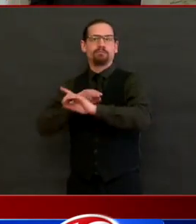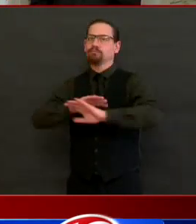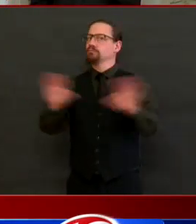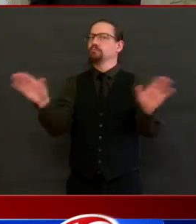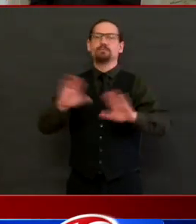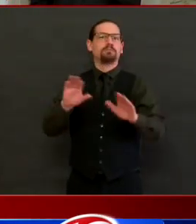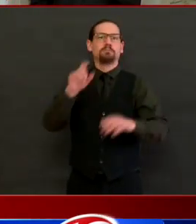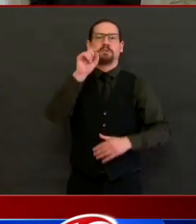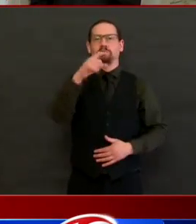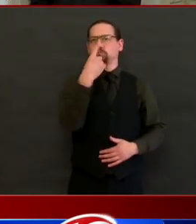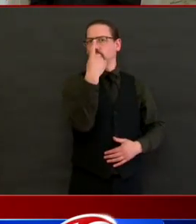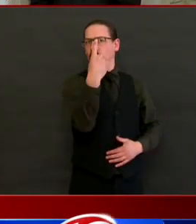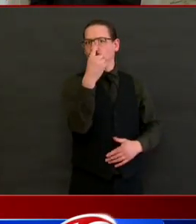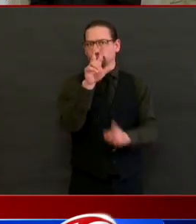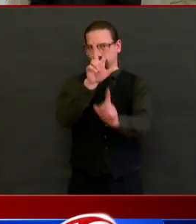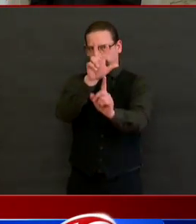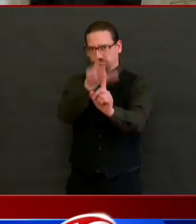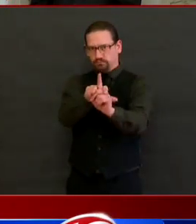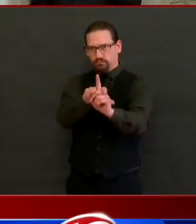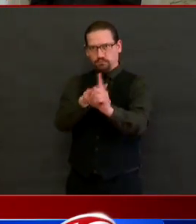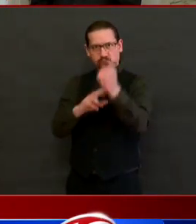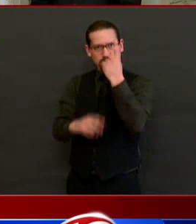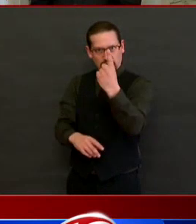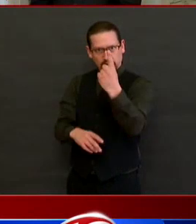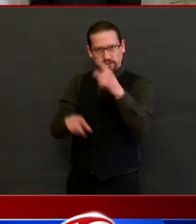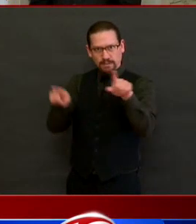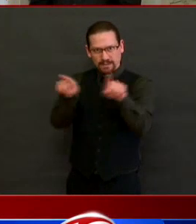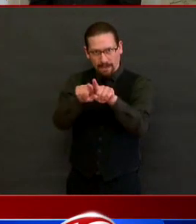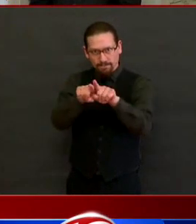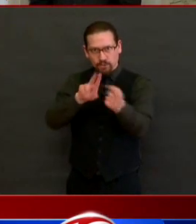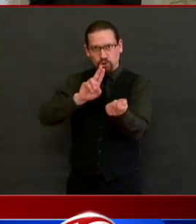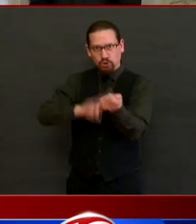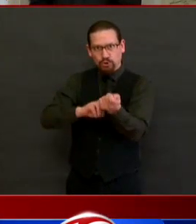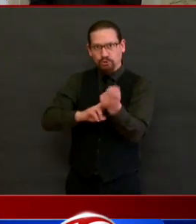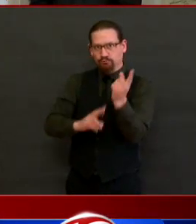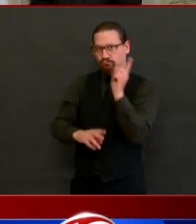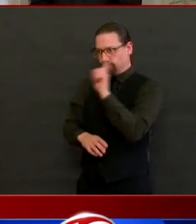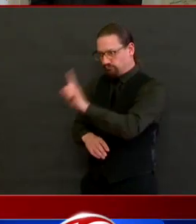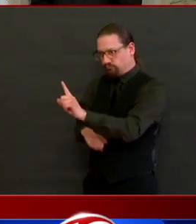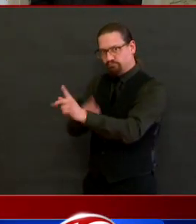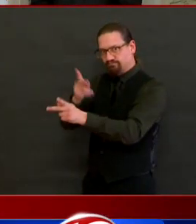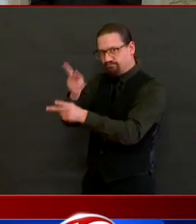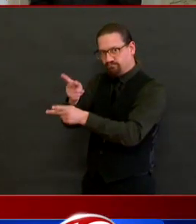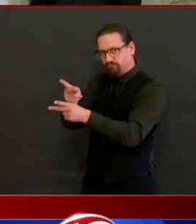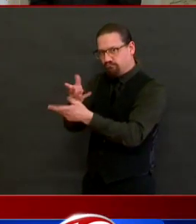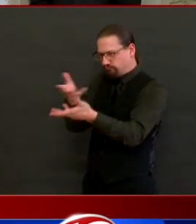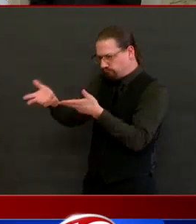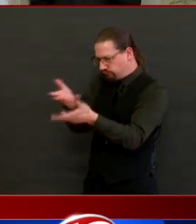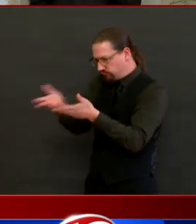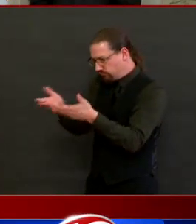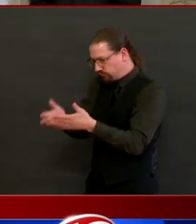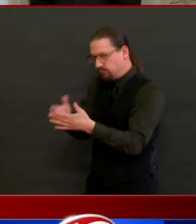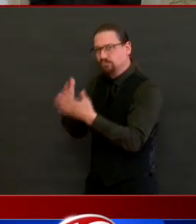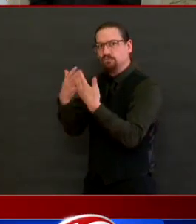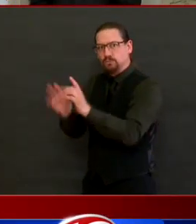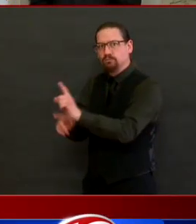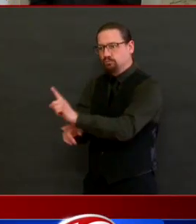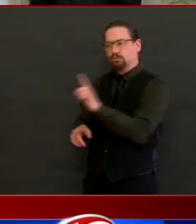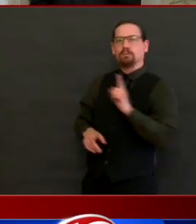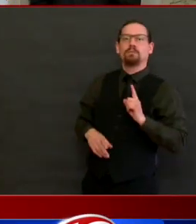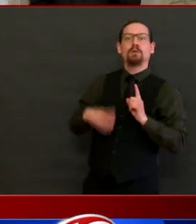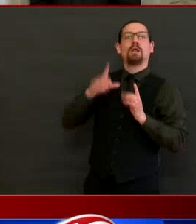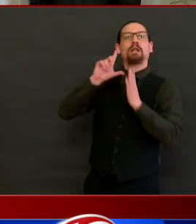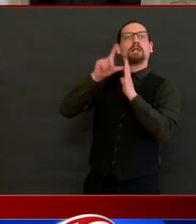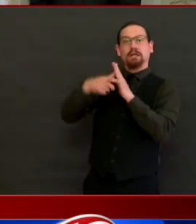to perform a number of tasks while engaging with that resident. So we'll continue to